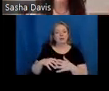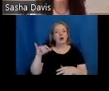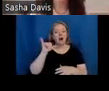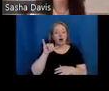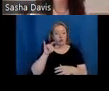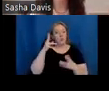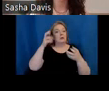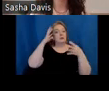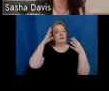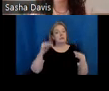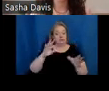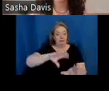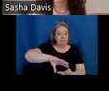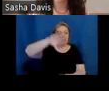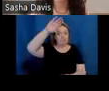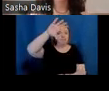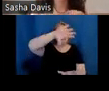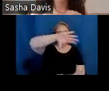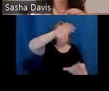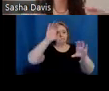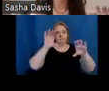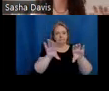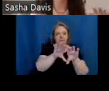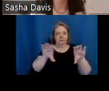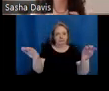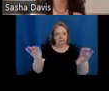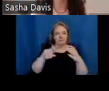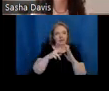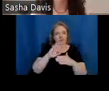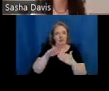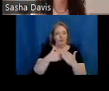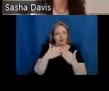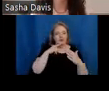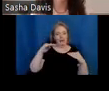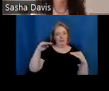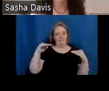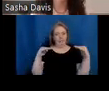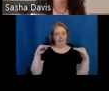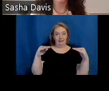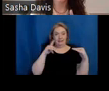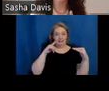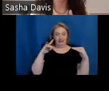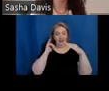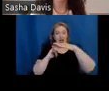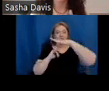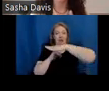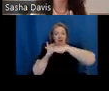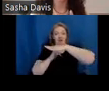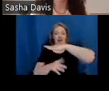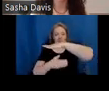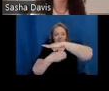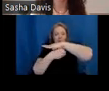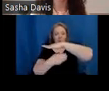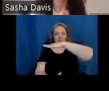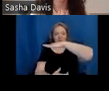vertical, creating this dynamic tension where he's balanced the entire sculpture in this very narrow little base in the middle, and